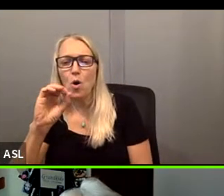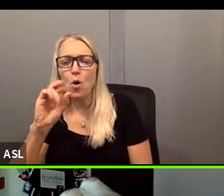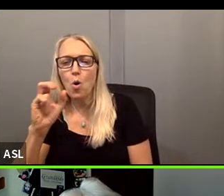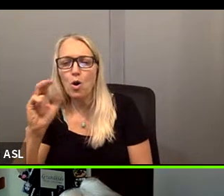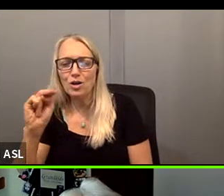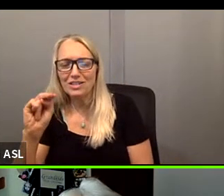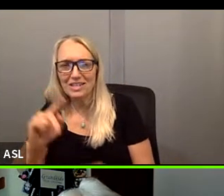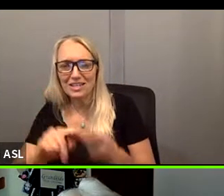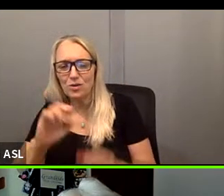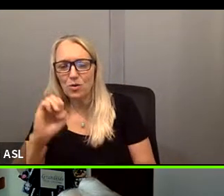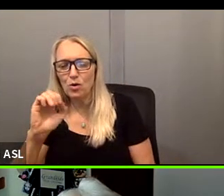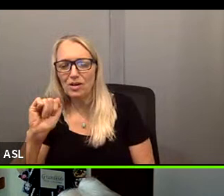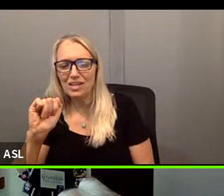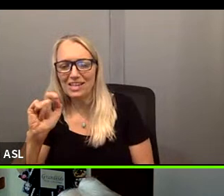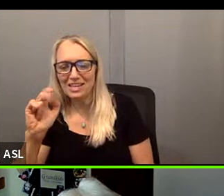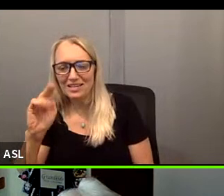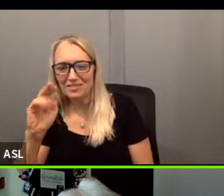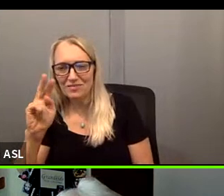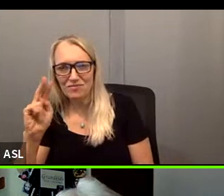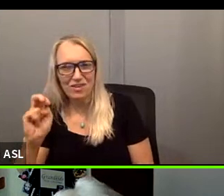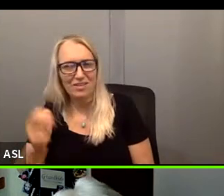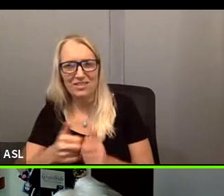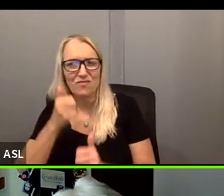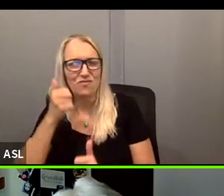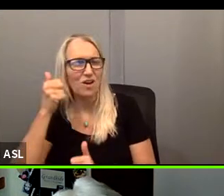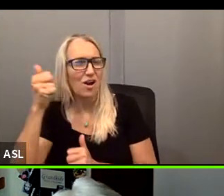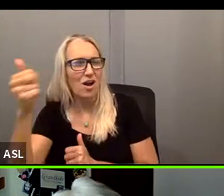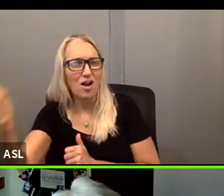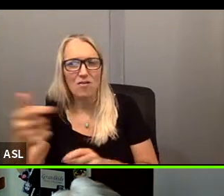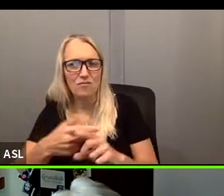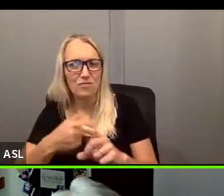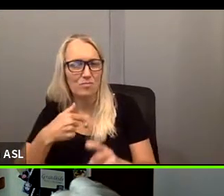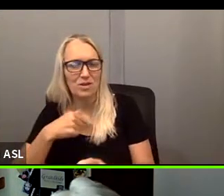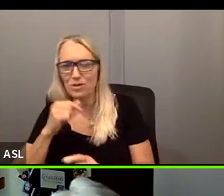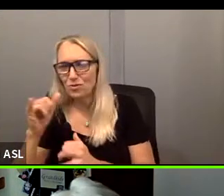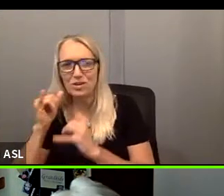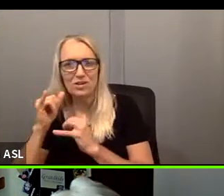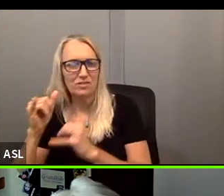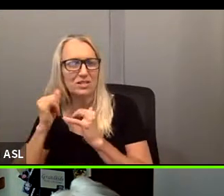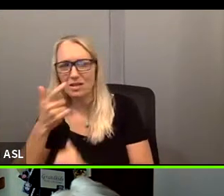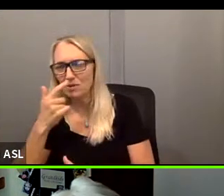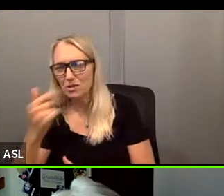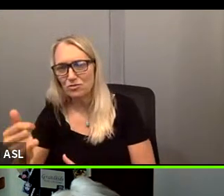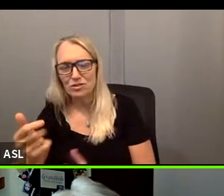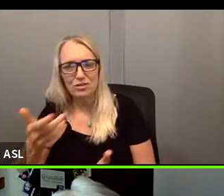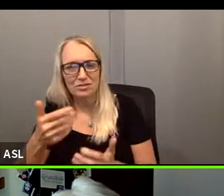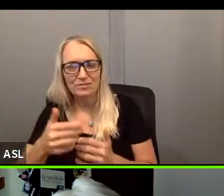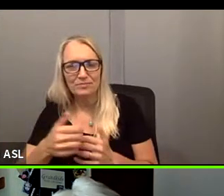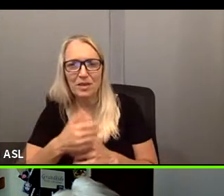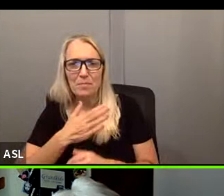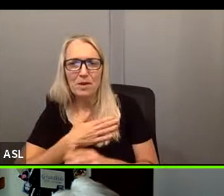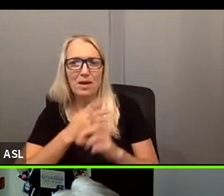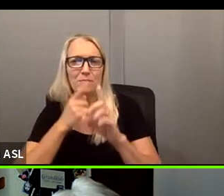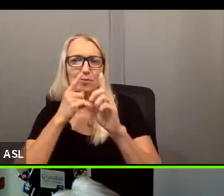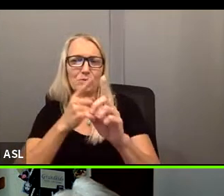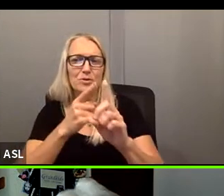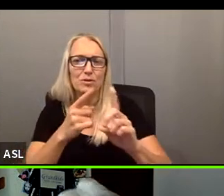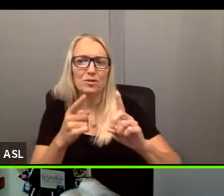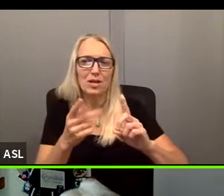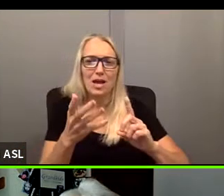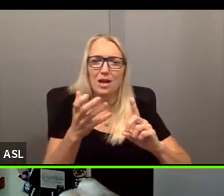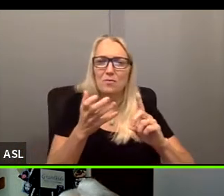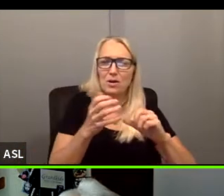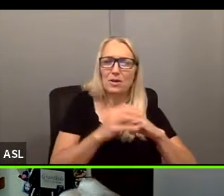in LD2, very, very far away from me. So the biggest point I would like to make is I'd